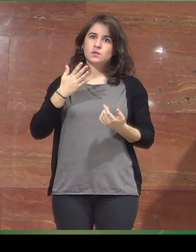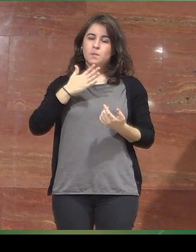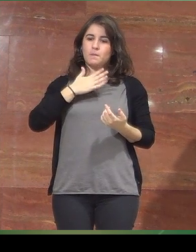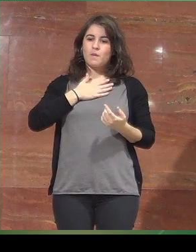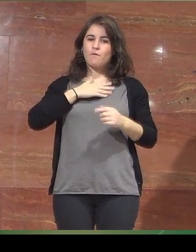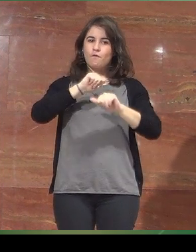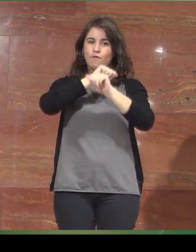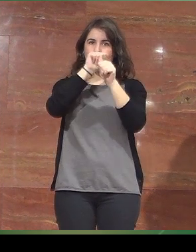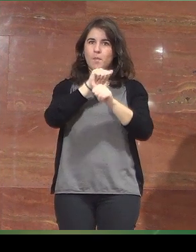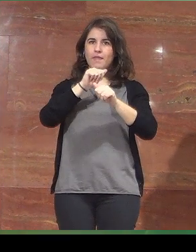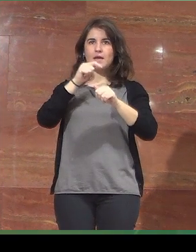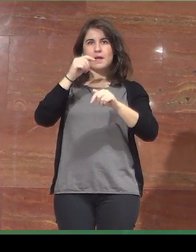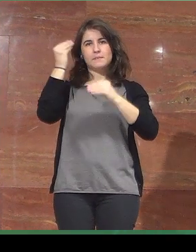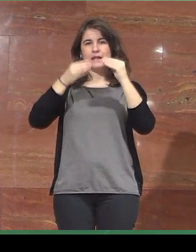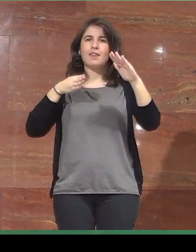At first,